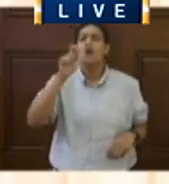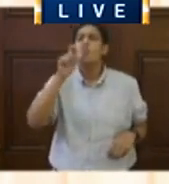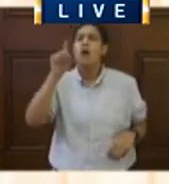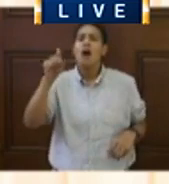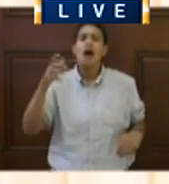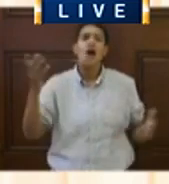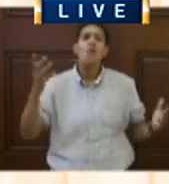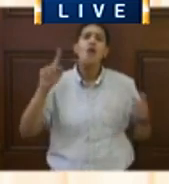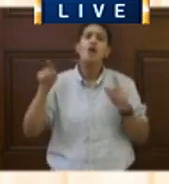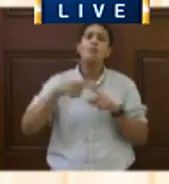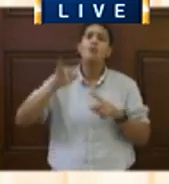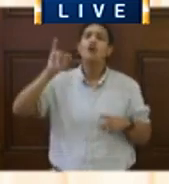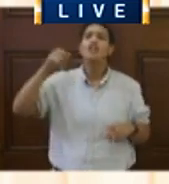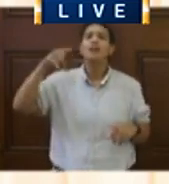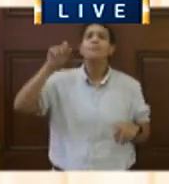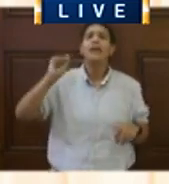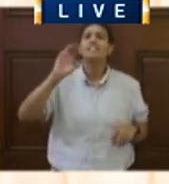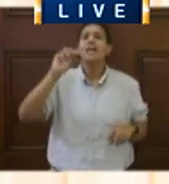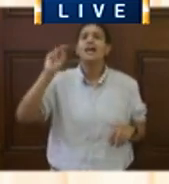JPS and NWC?